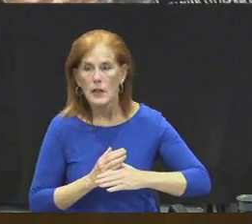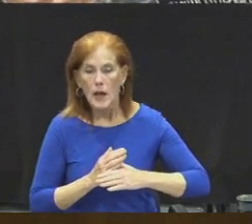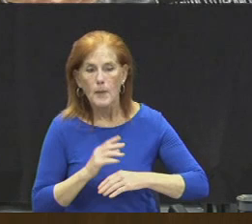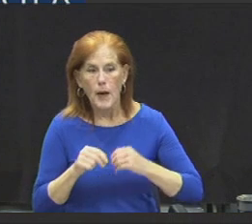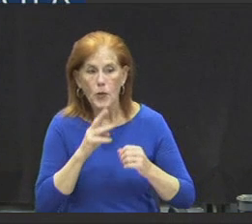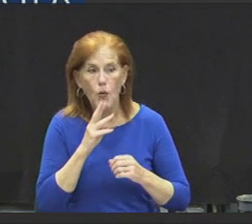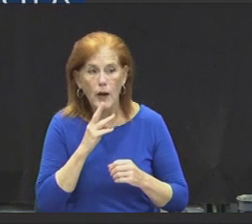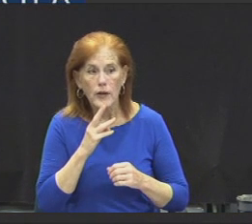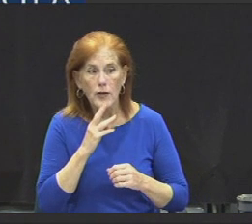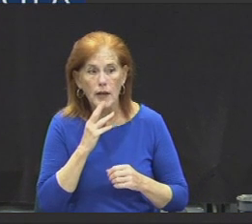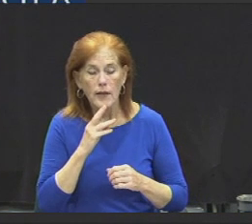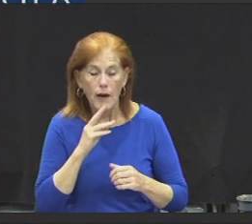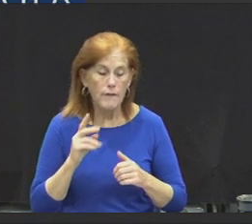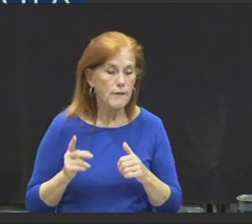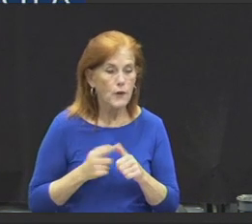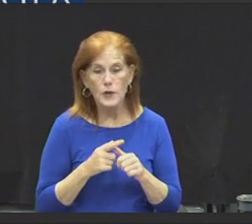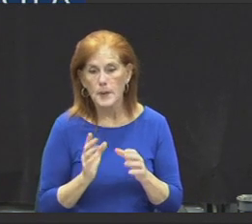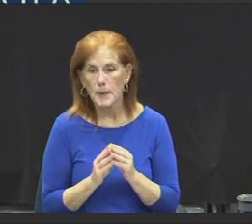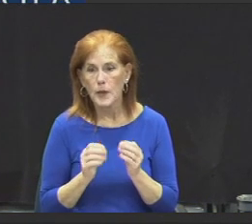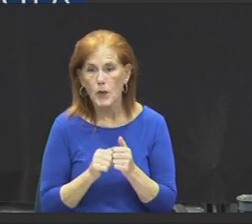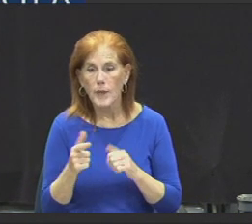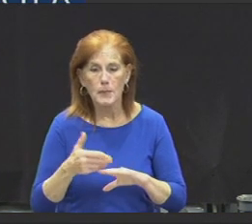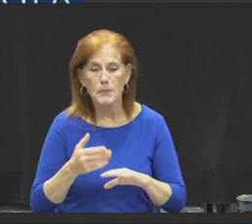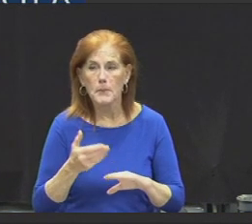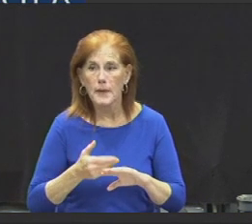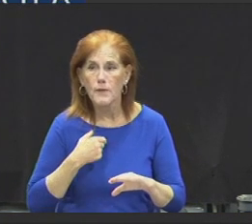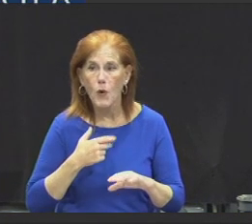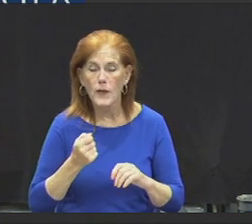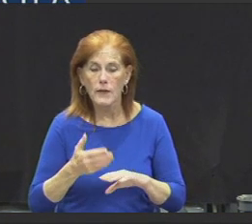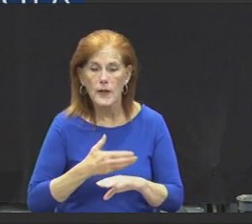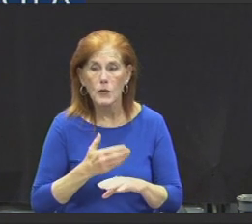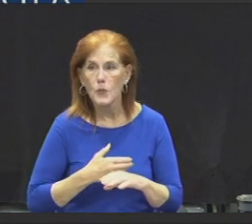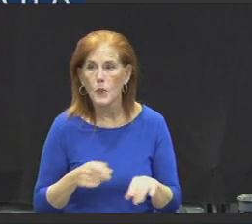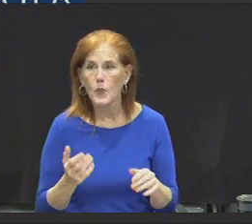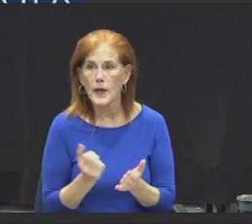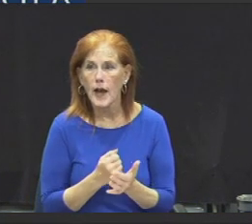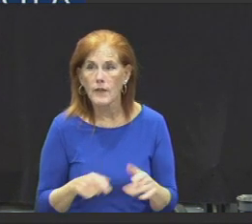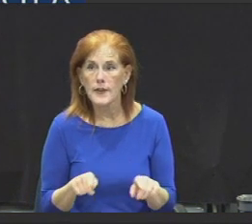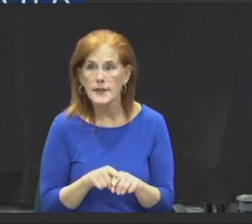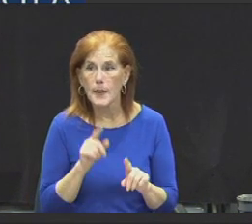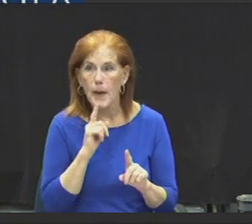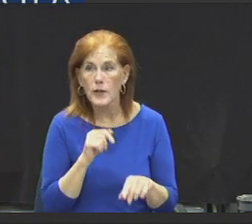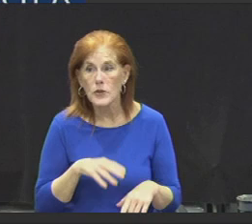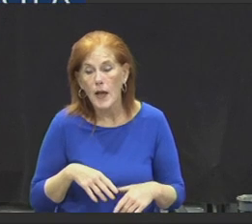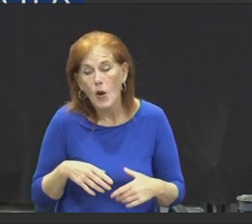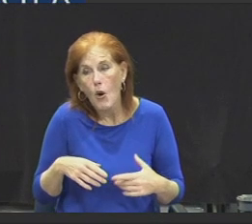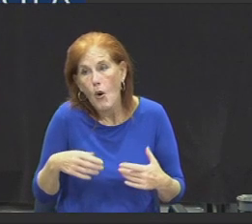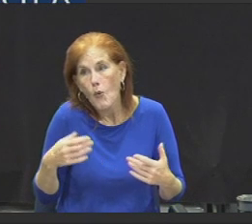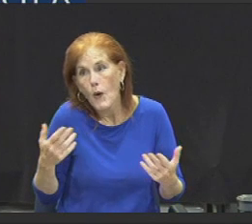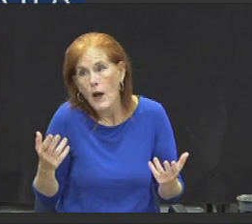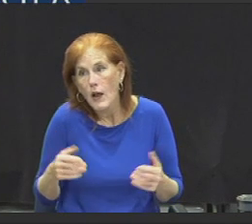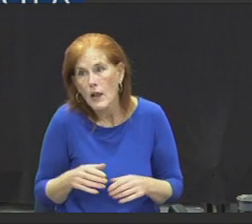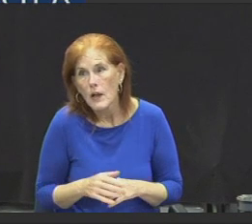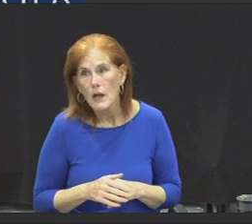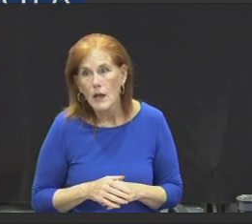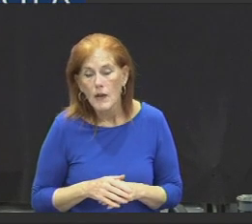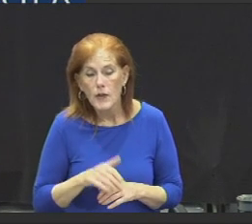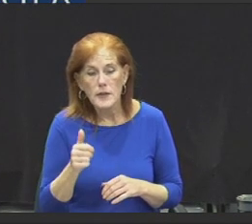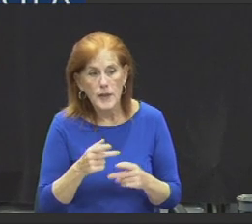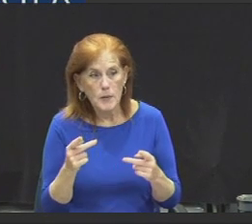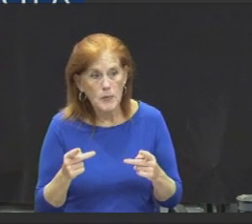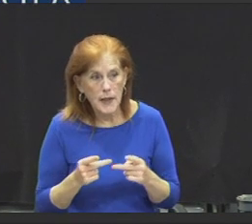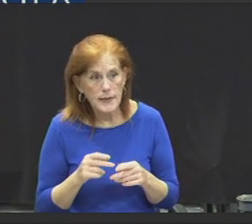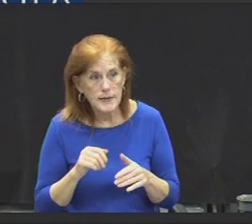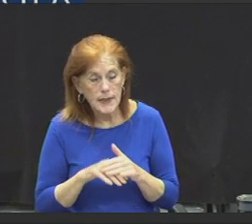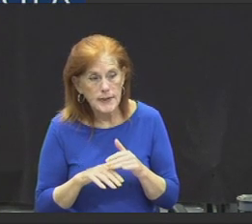Yes, we did. And it was the same answer. It's just like, oh well, there are other places that are accessible.